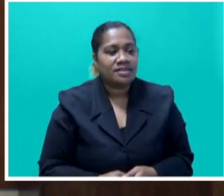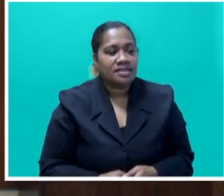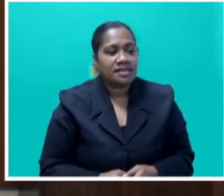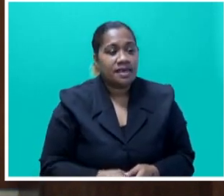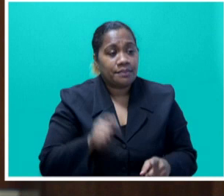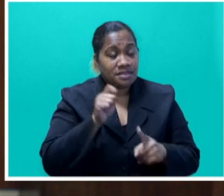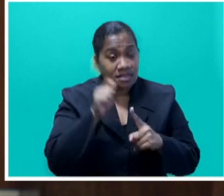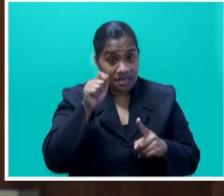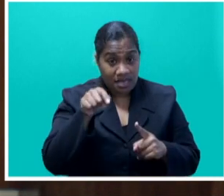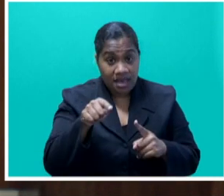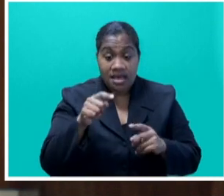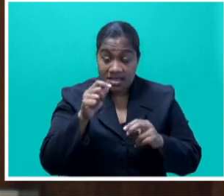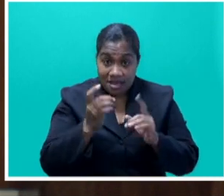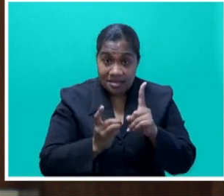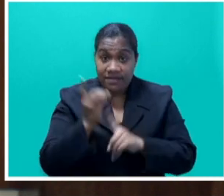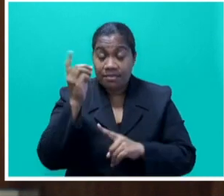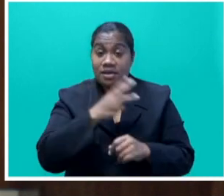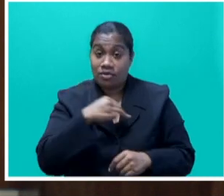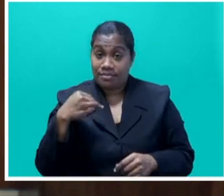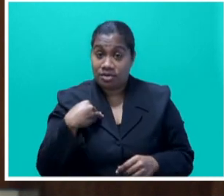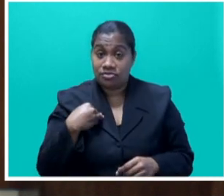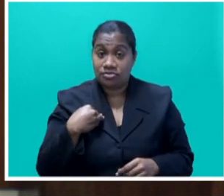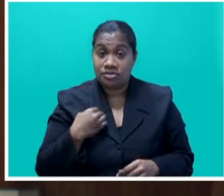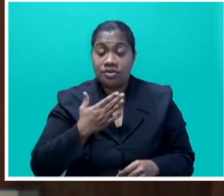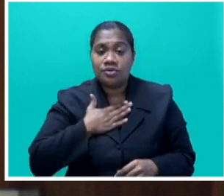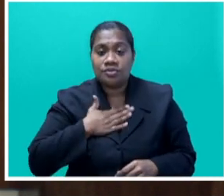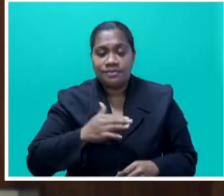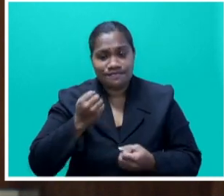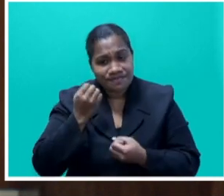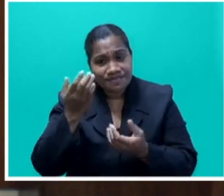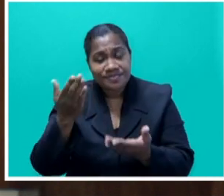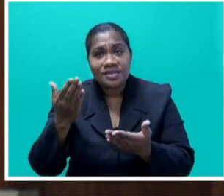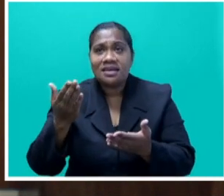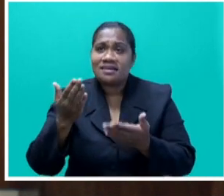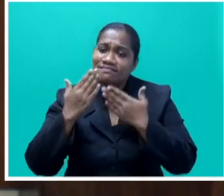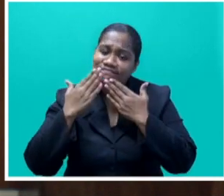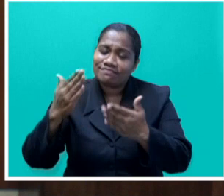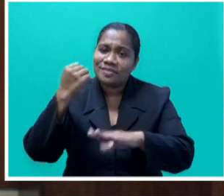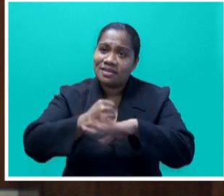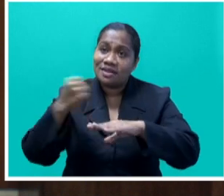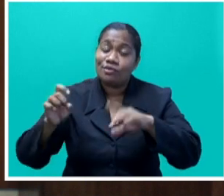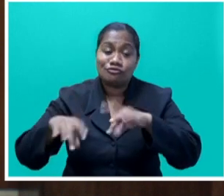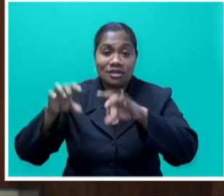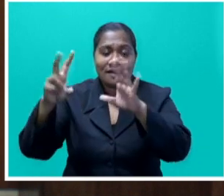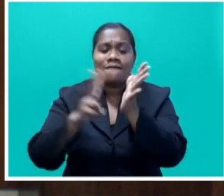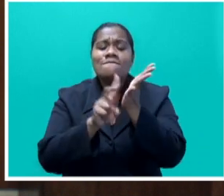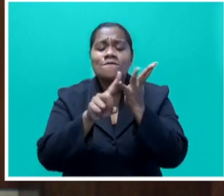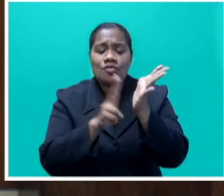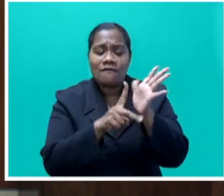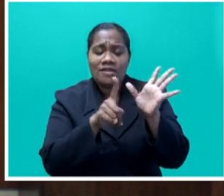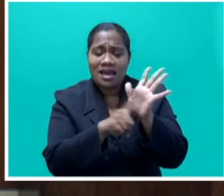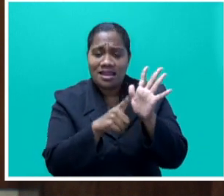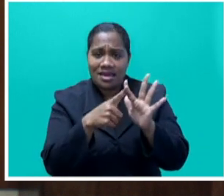the recent development, the Ministry wishes to relay its gratitude to the Government of Australia via the Vuvale Partnership for its